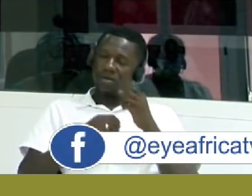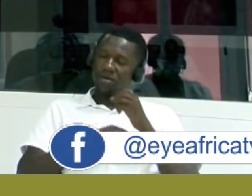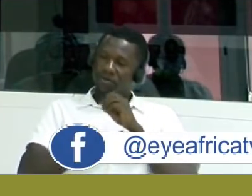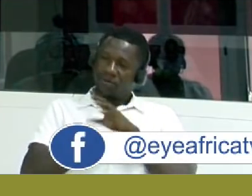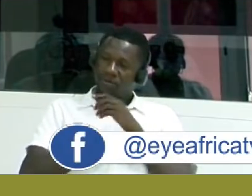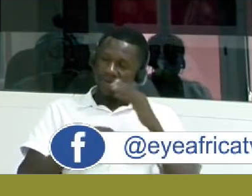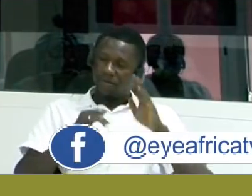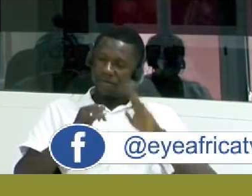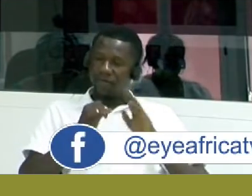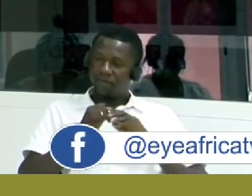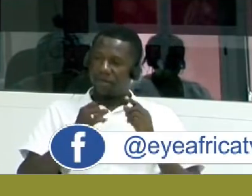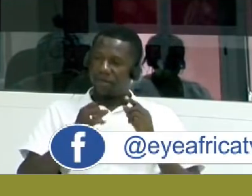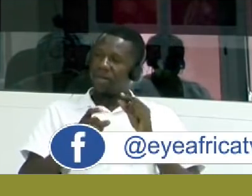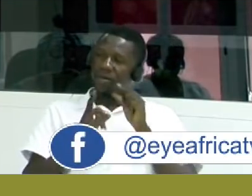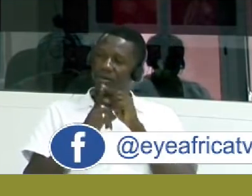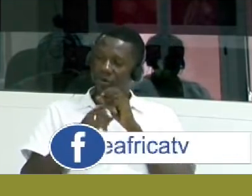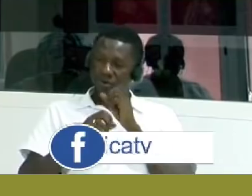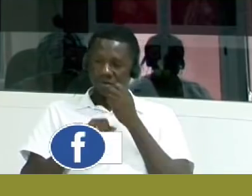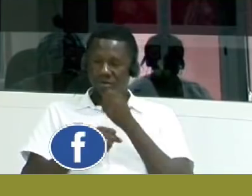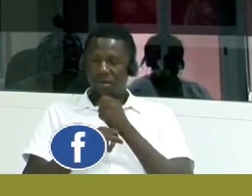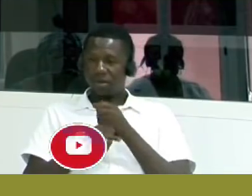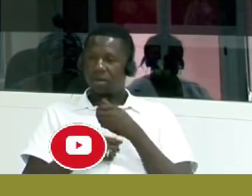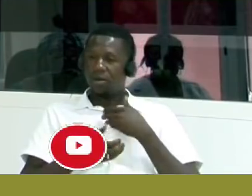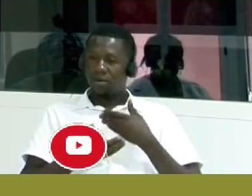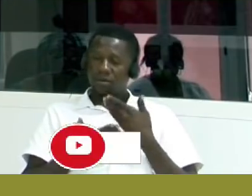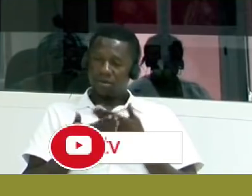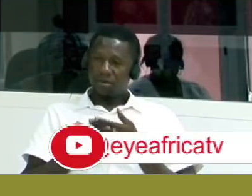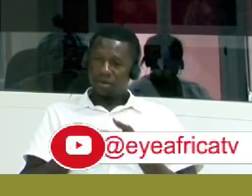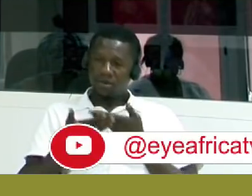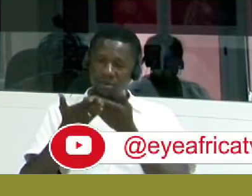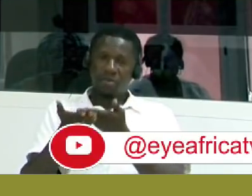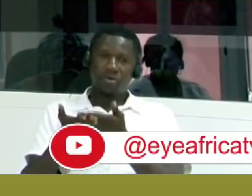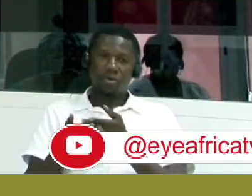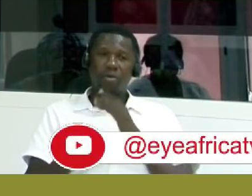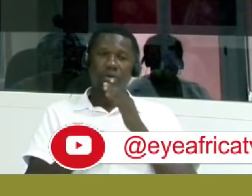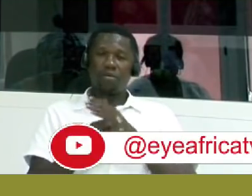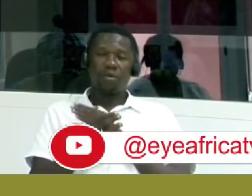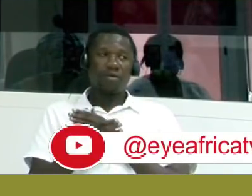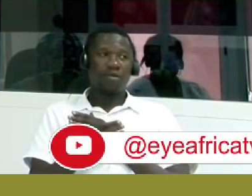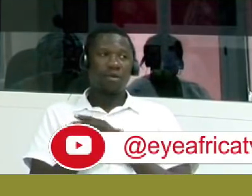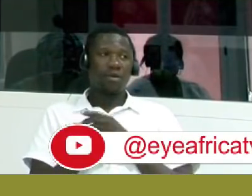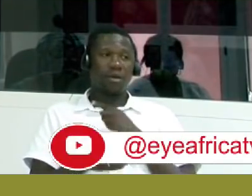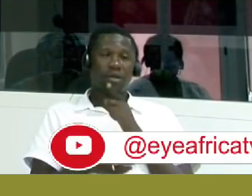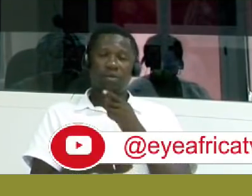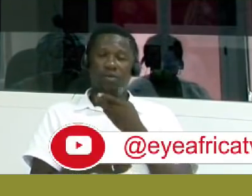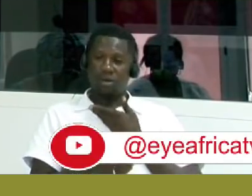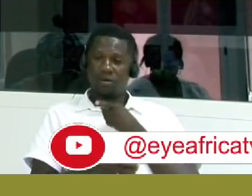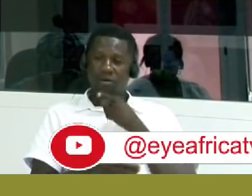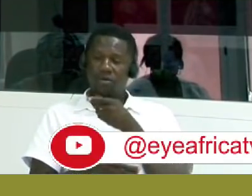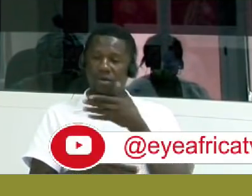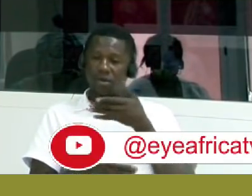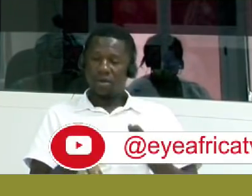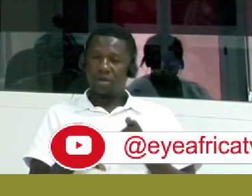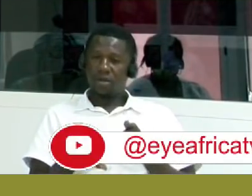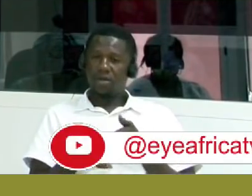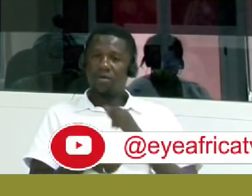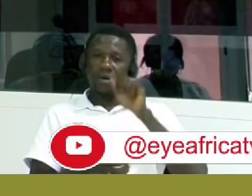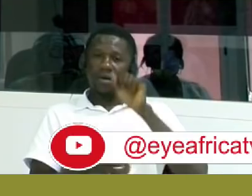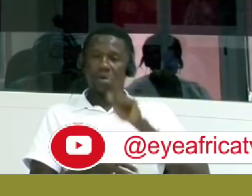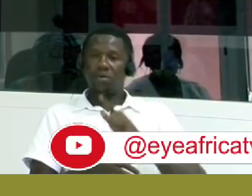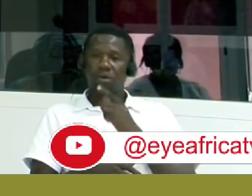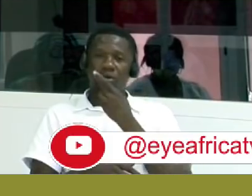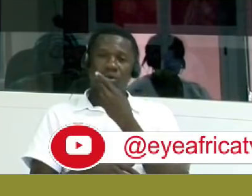final remarks to make, please proceed to do so. But before that, since we have you here for April